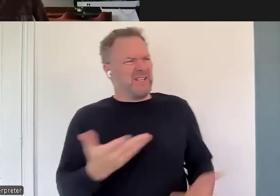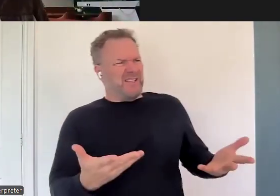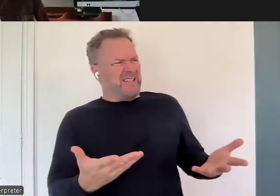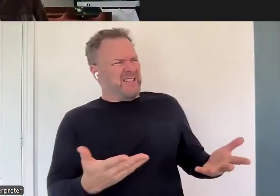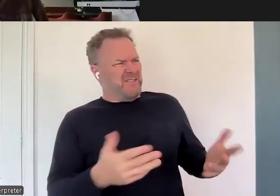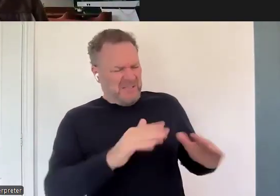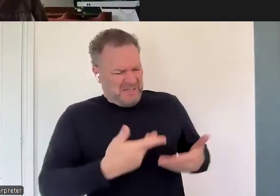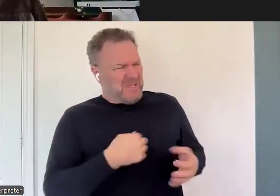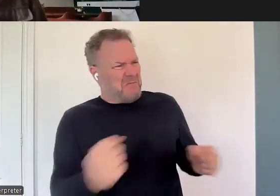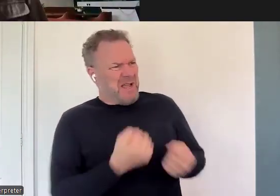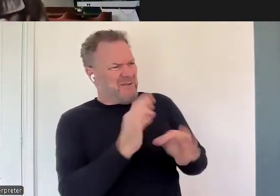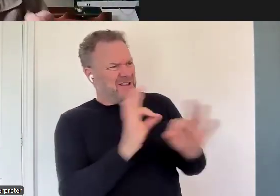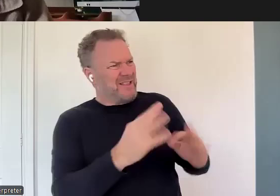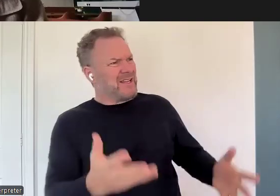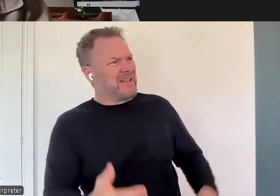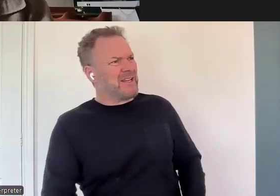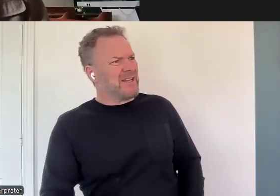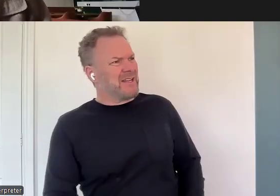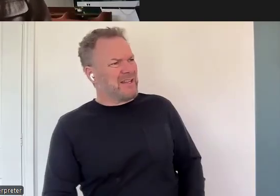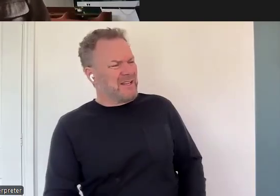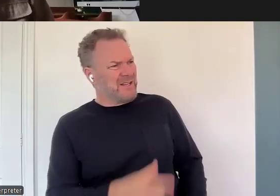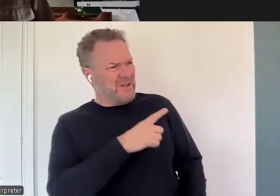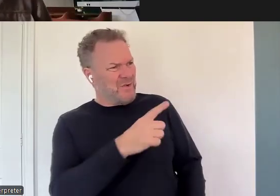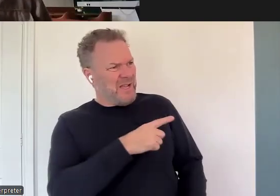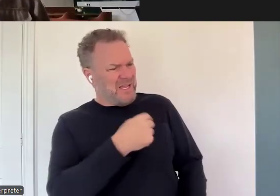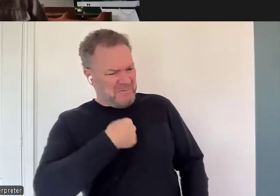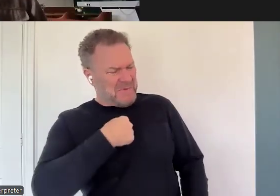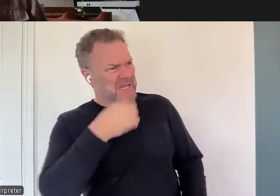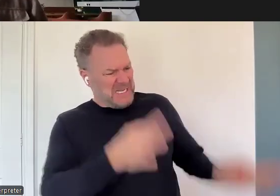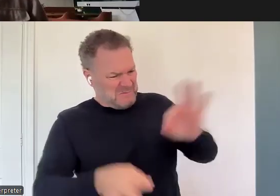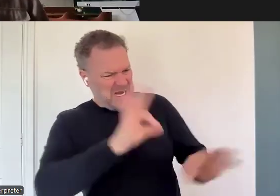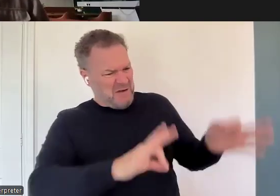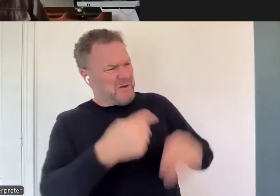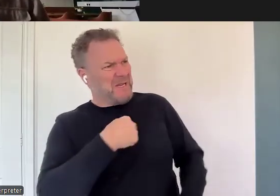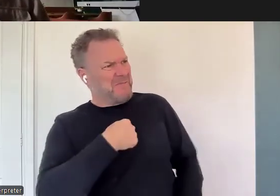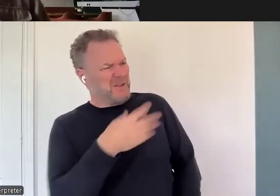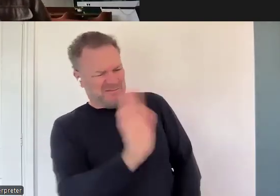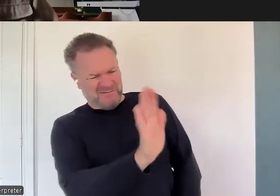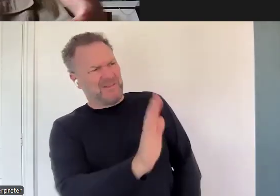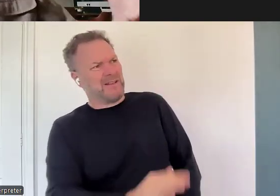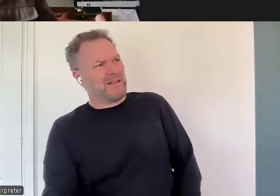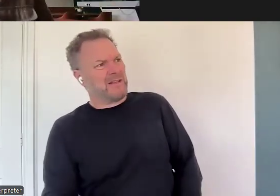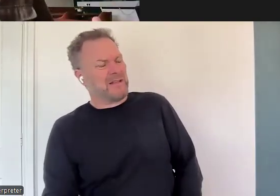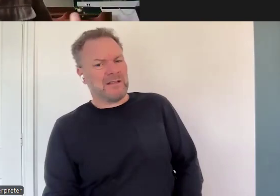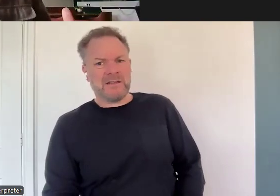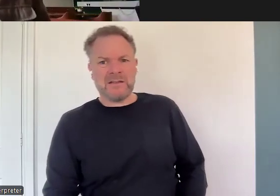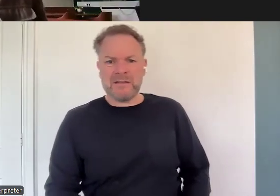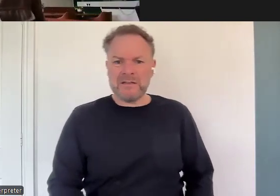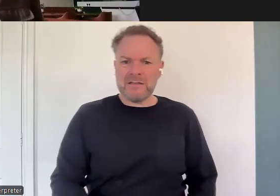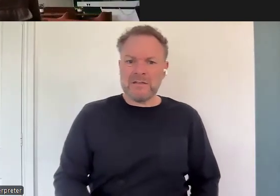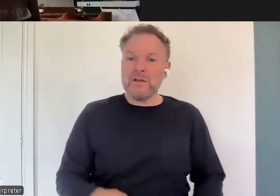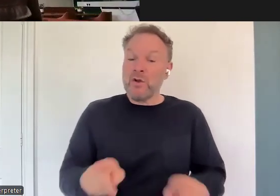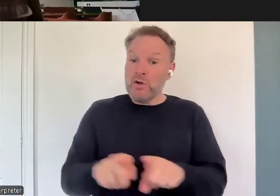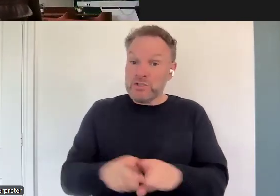disempowered. It can make them feel like they're being experimented on in a lab. Um, there's also a